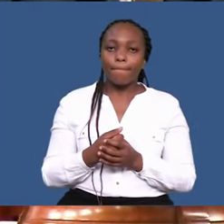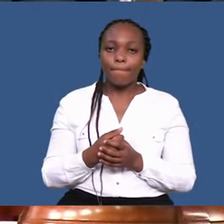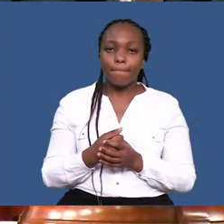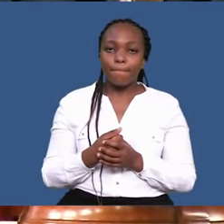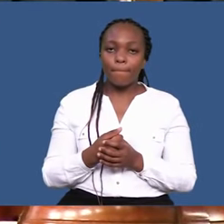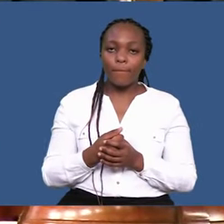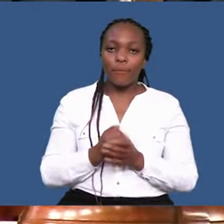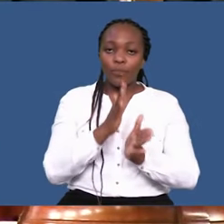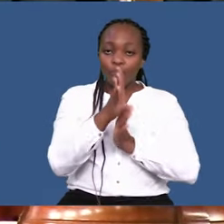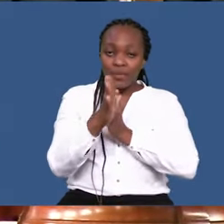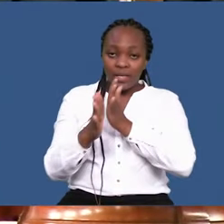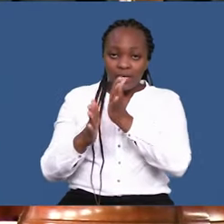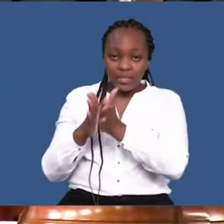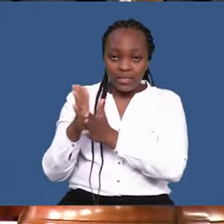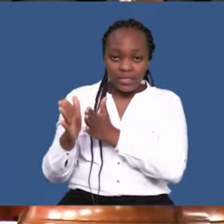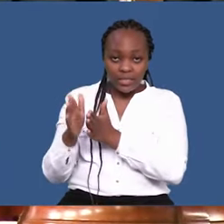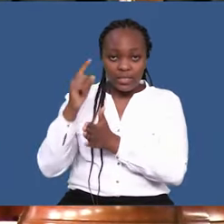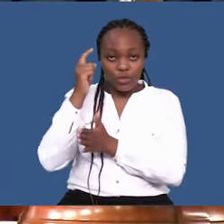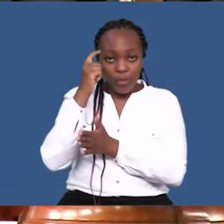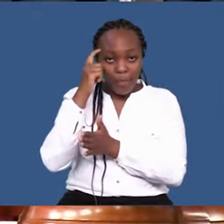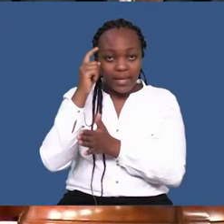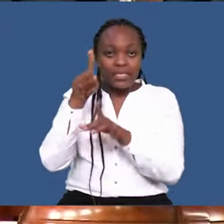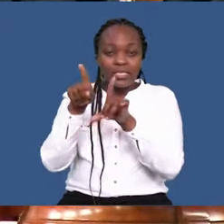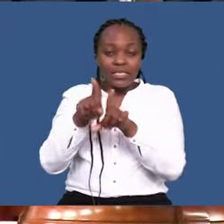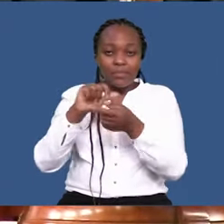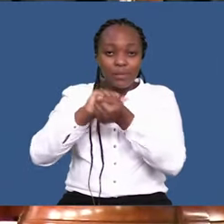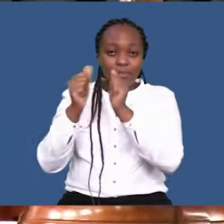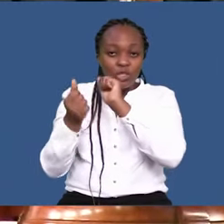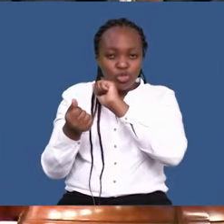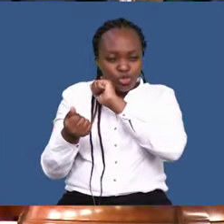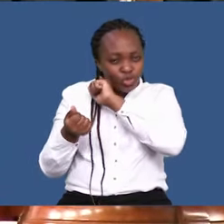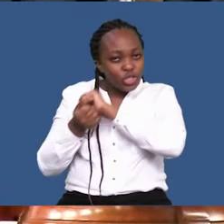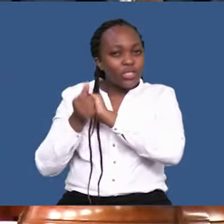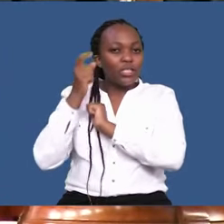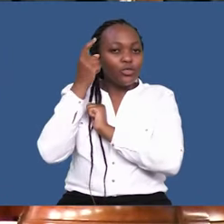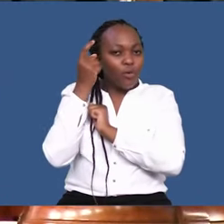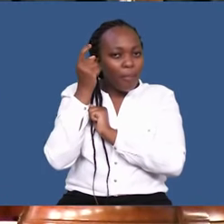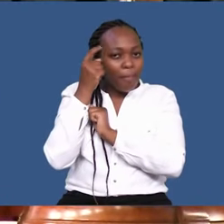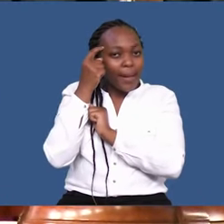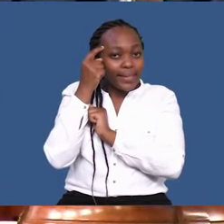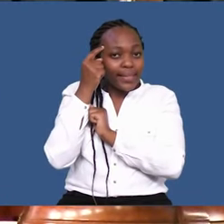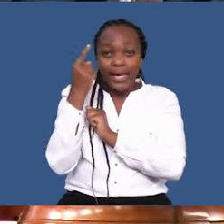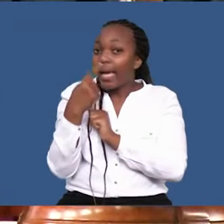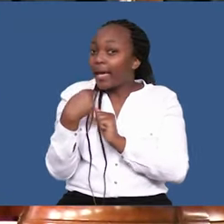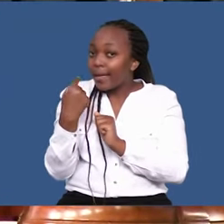set your minds, transform your minds. Your mind should be transformed in Christ.